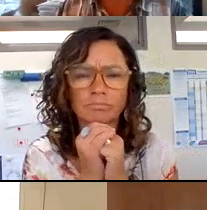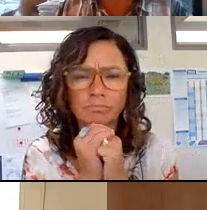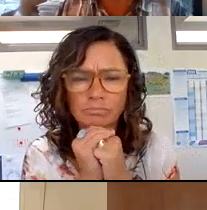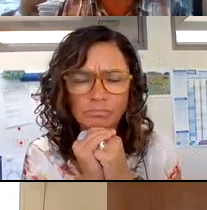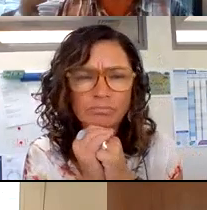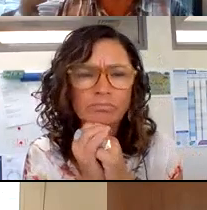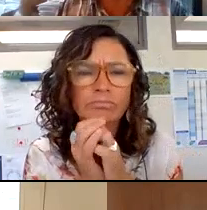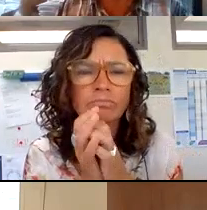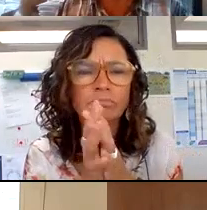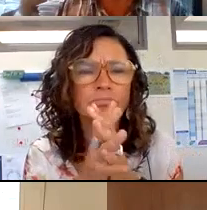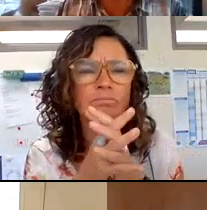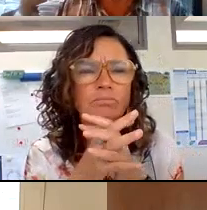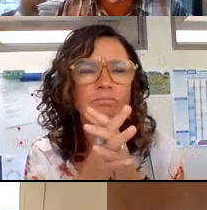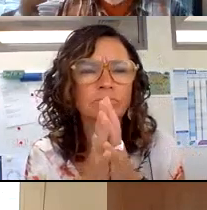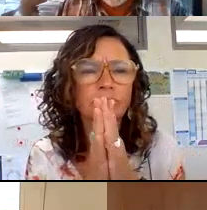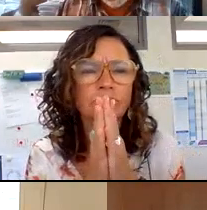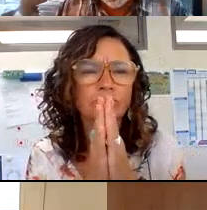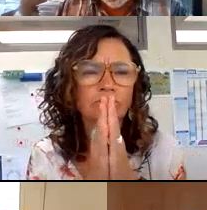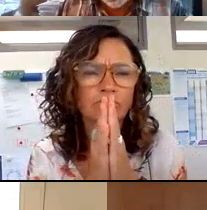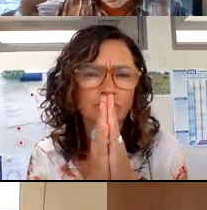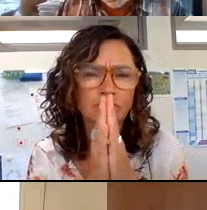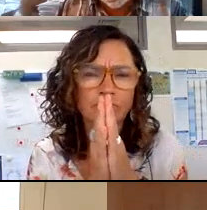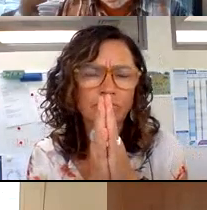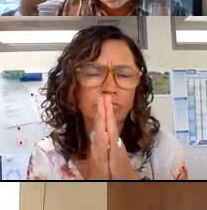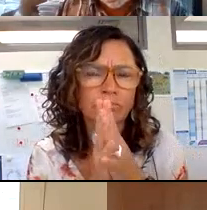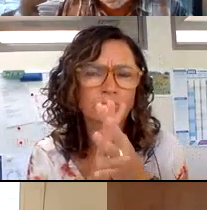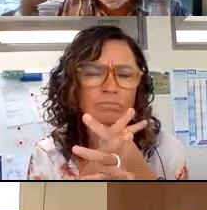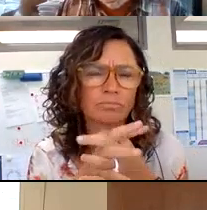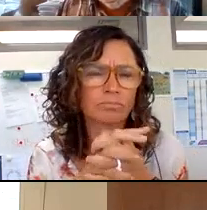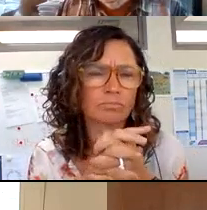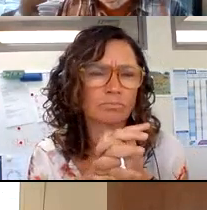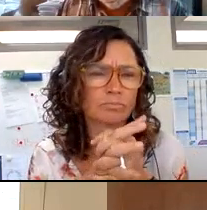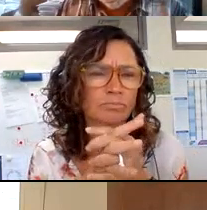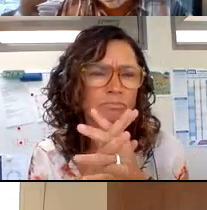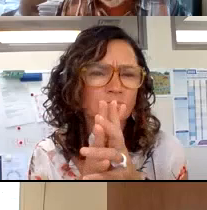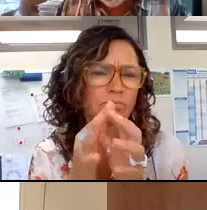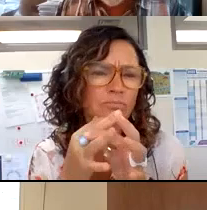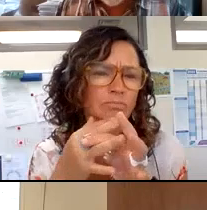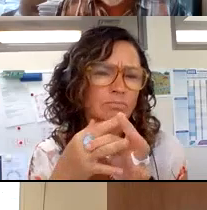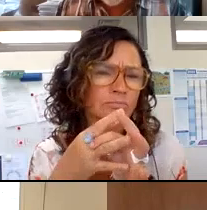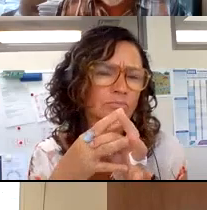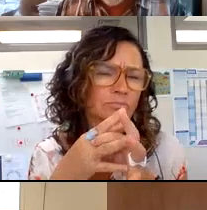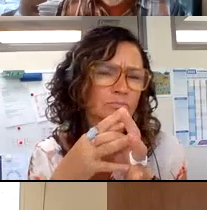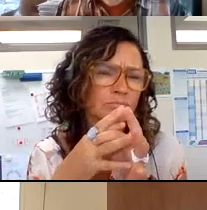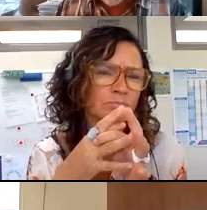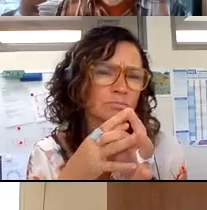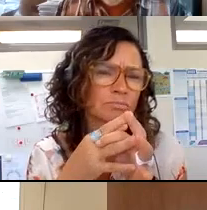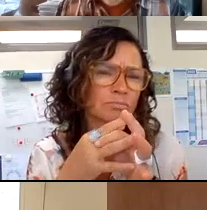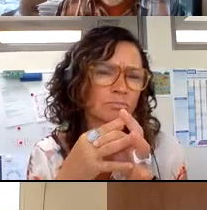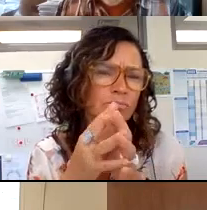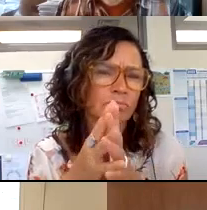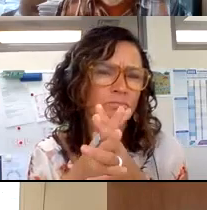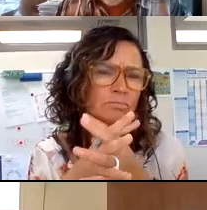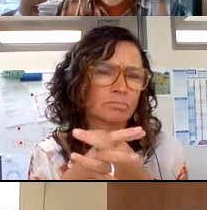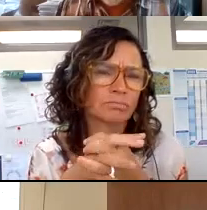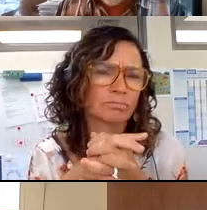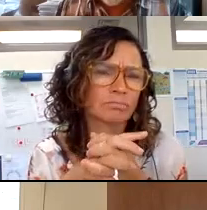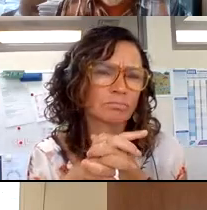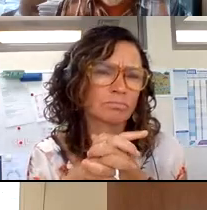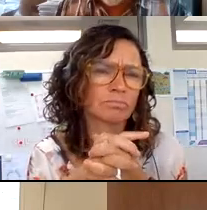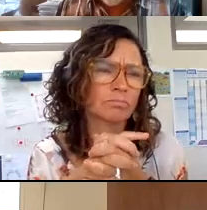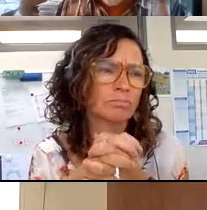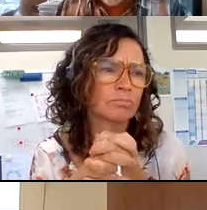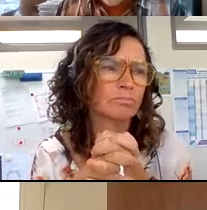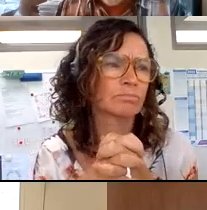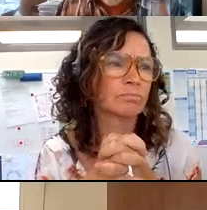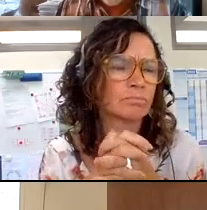It's not a huge number compared to roost trees in central North Island, where they would have 6,000 or 7,000 beds